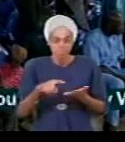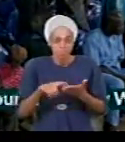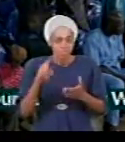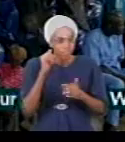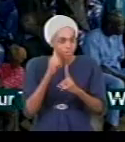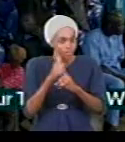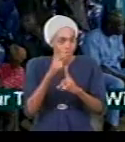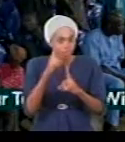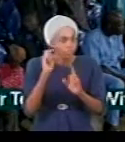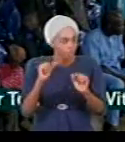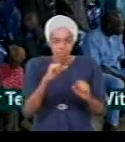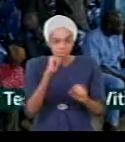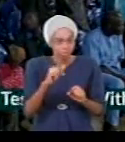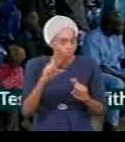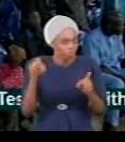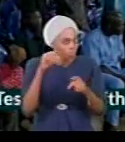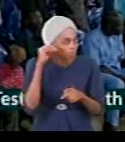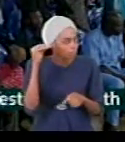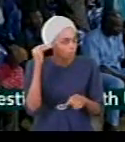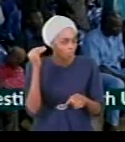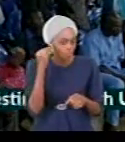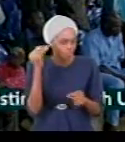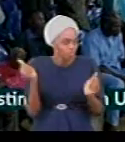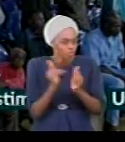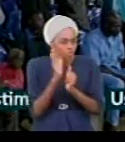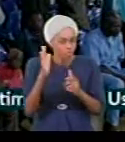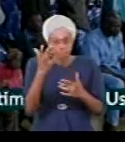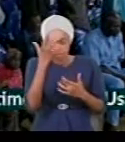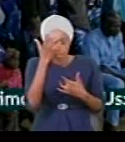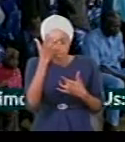Everyone must melt under the name of Jesus.